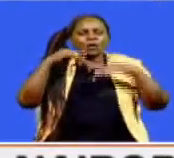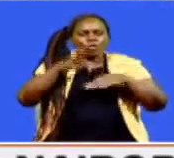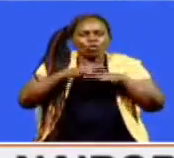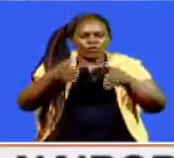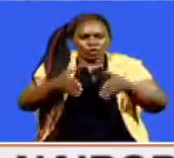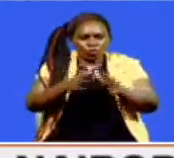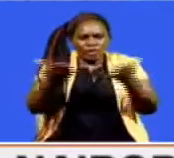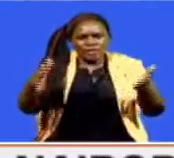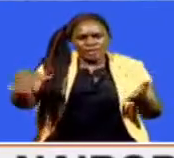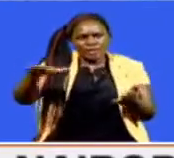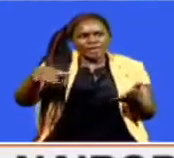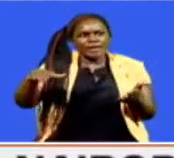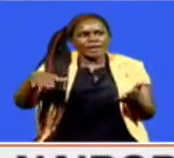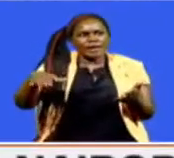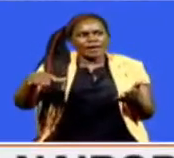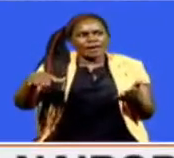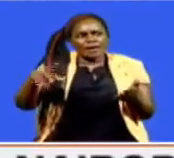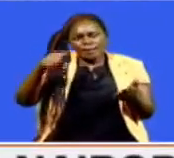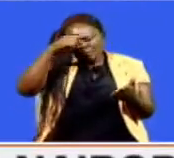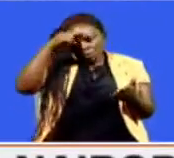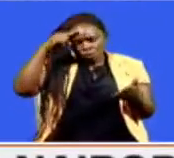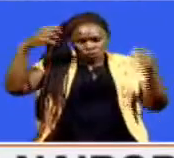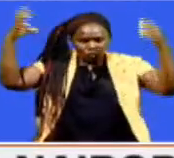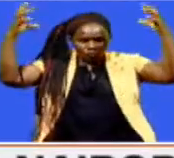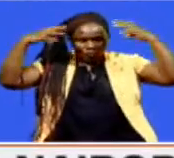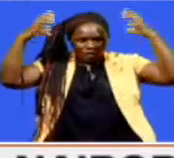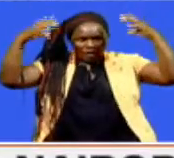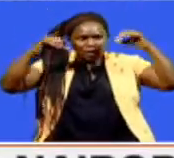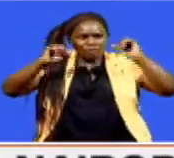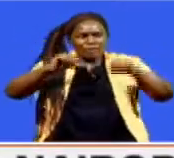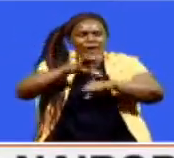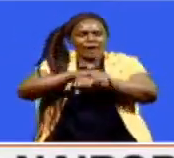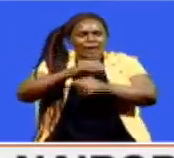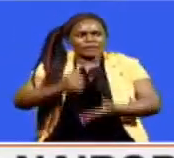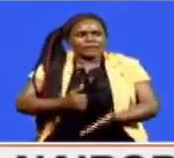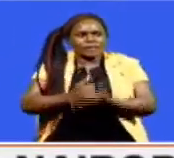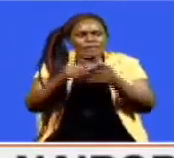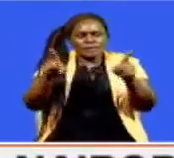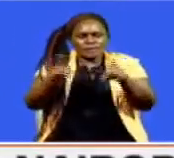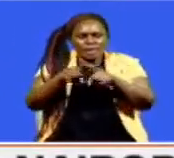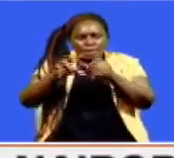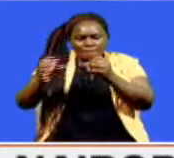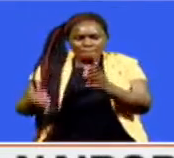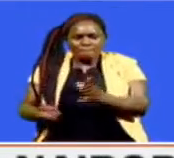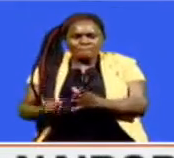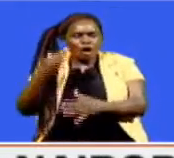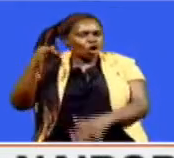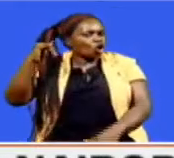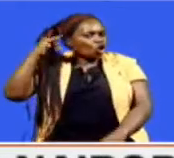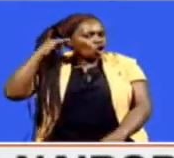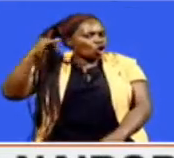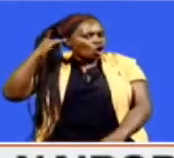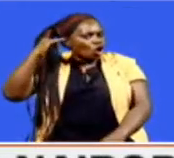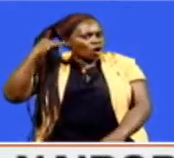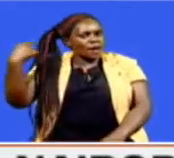ama eneo lolote lile kutokana na mvua, anasaka usaidizi. We've also set up a toll-free